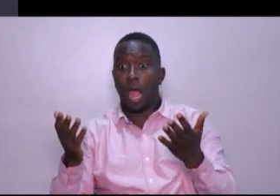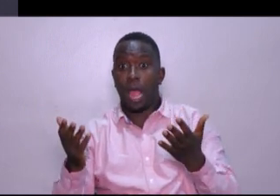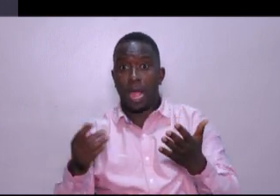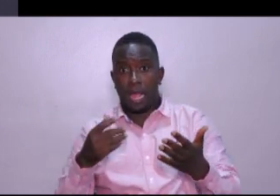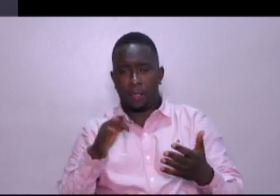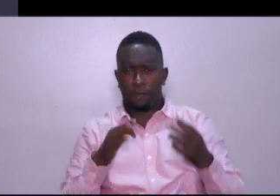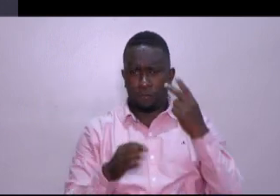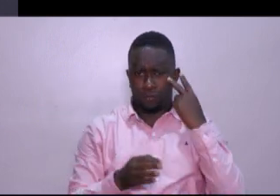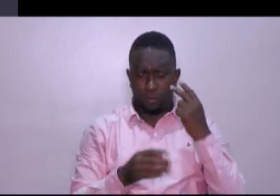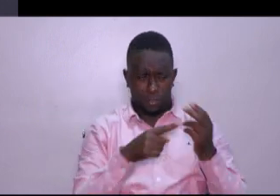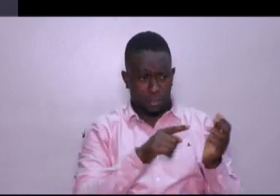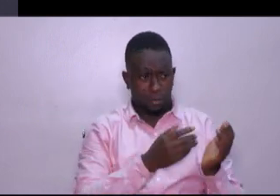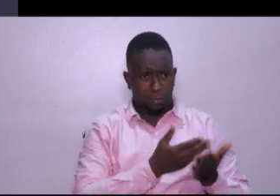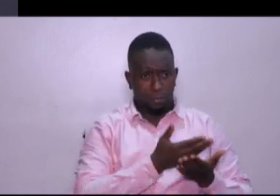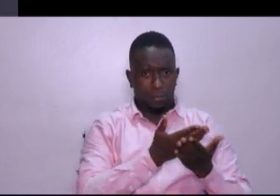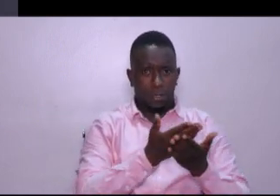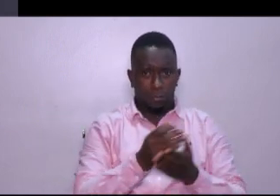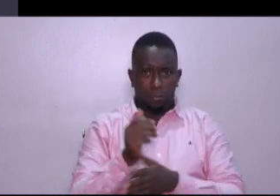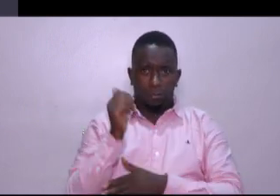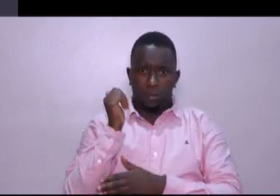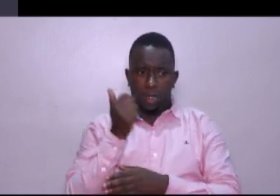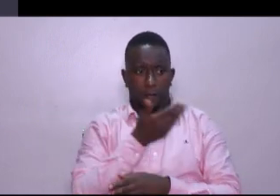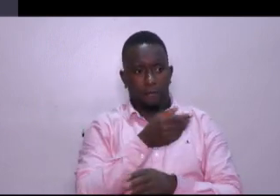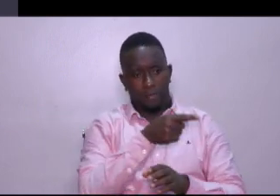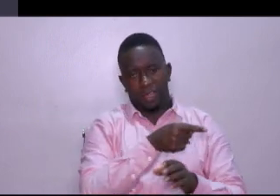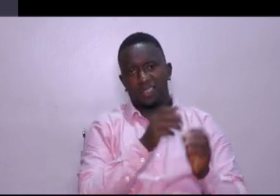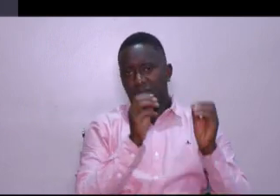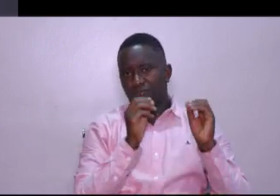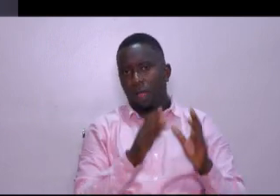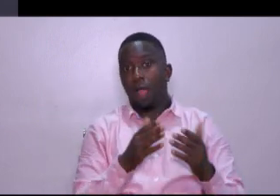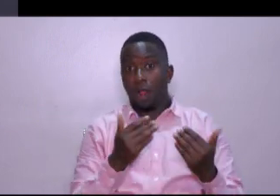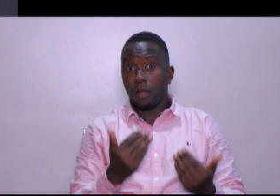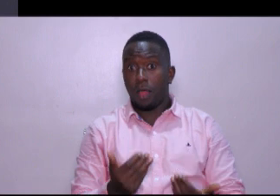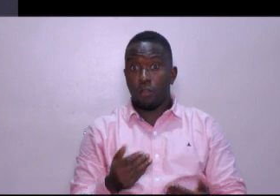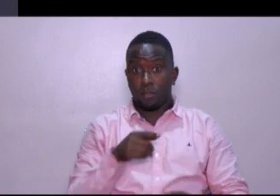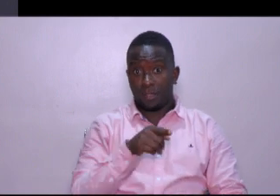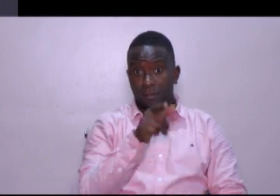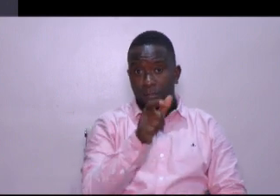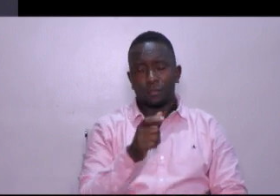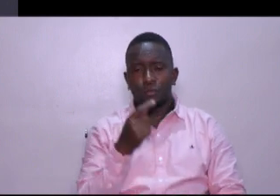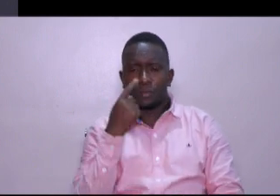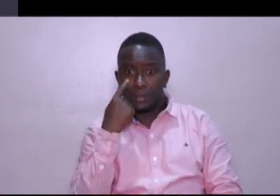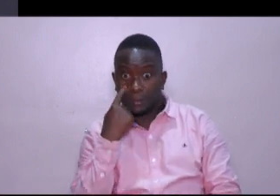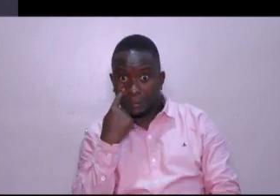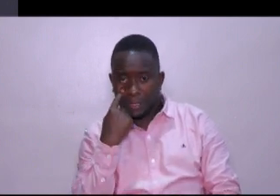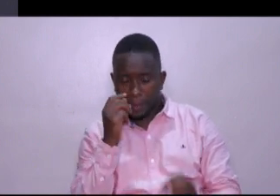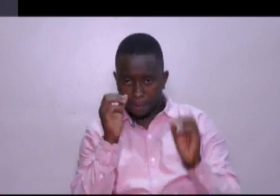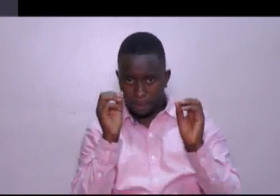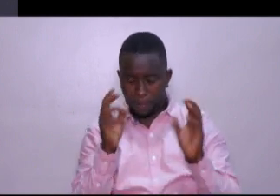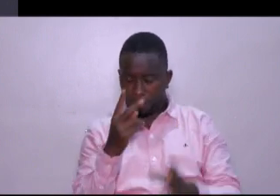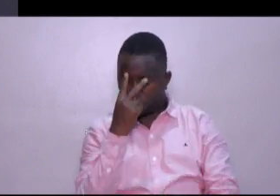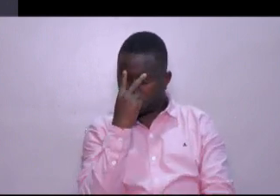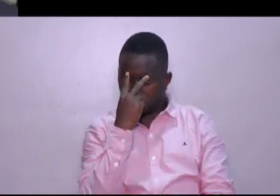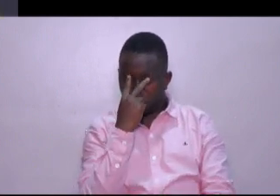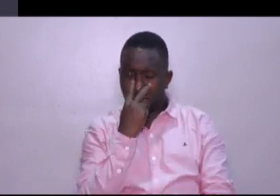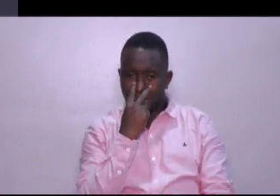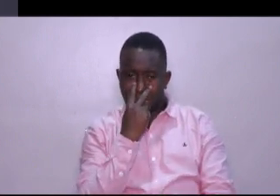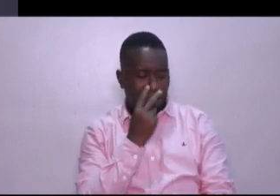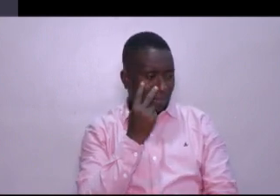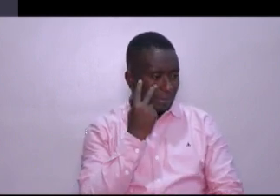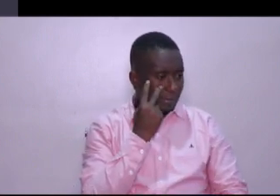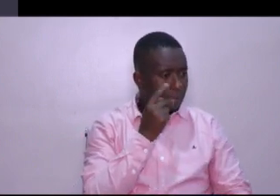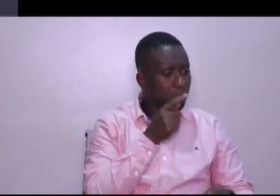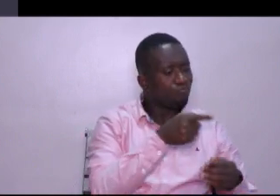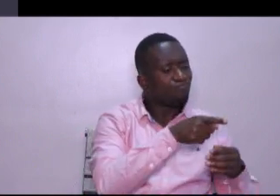presentation yesterday, we didn't have that. So this person who is not able to see the shapes on